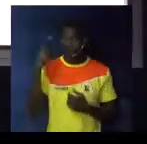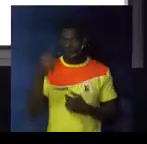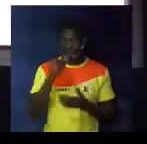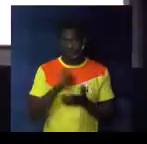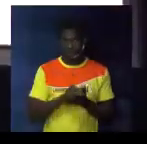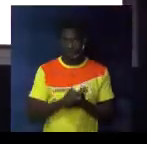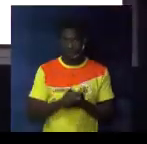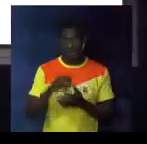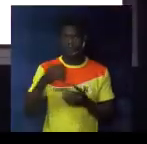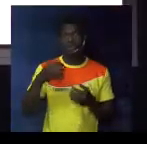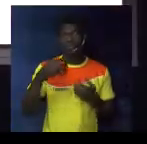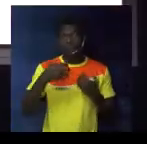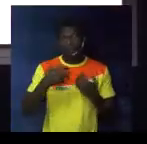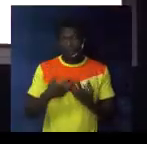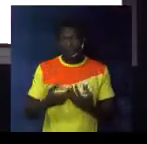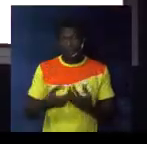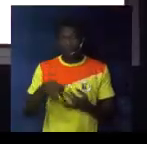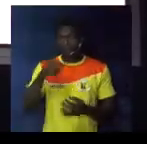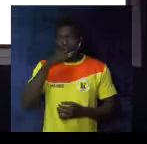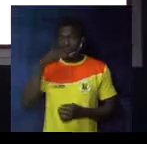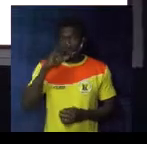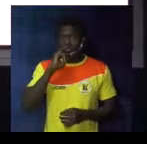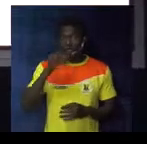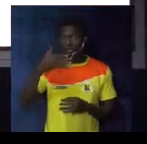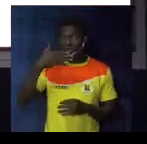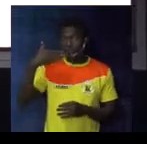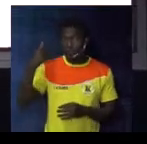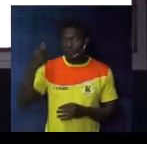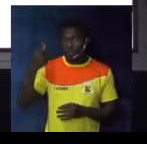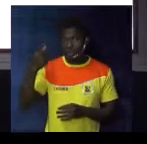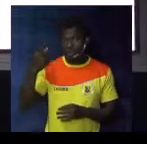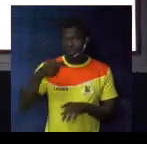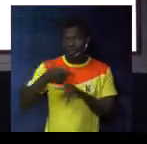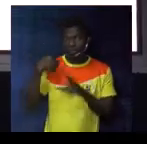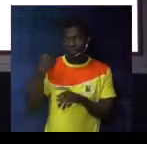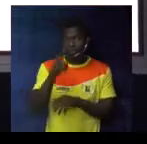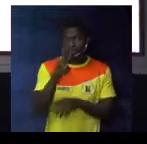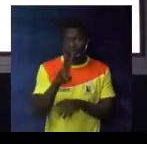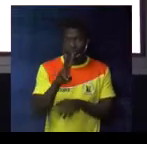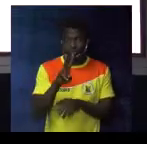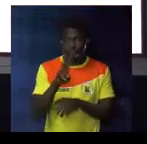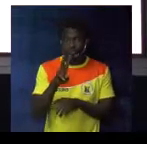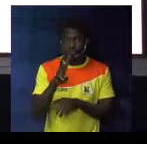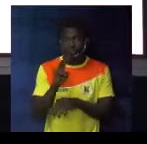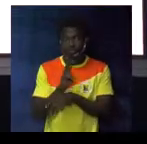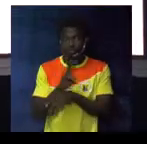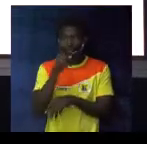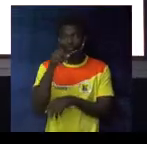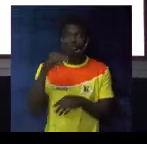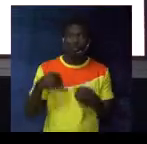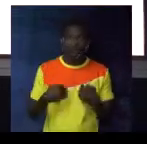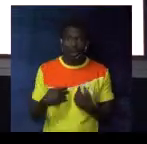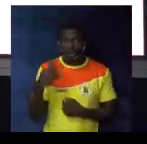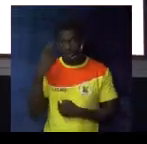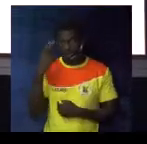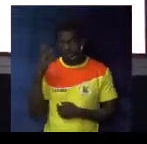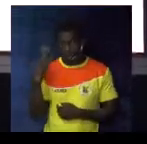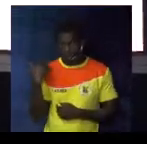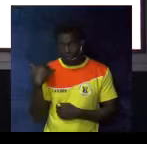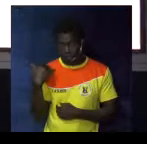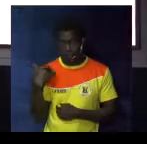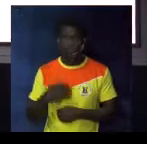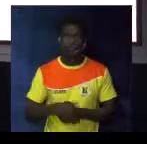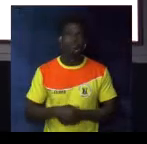Now, you have seen that mechanized agriculture is better from the two videos you have seen. Mechanized agriculture is